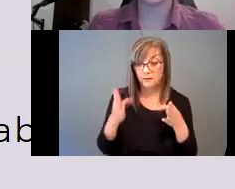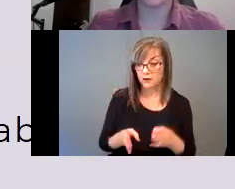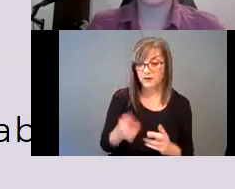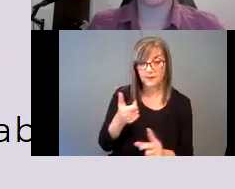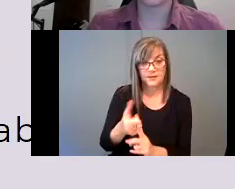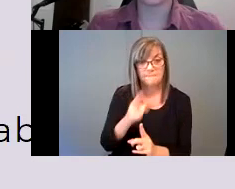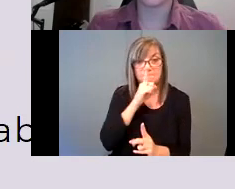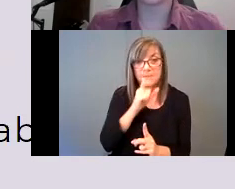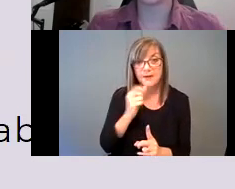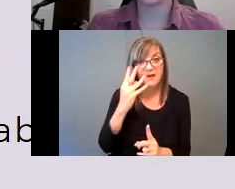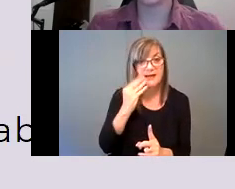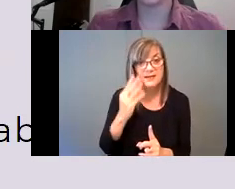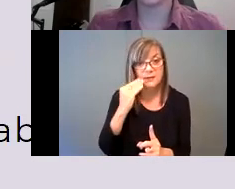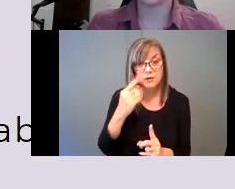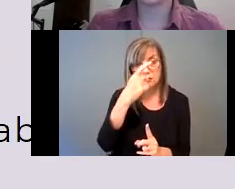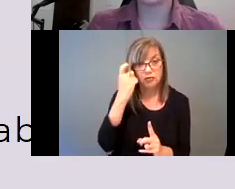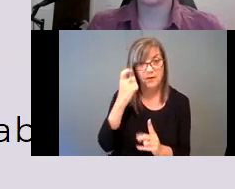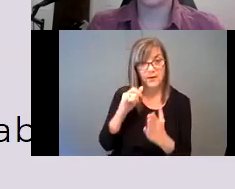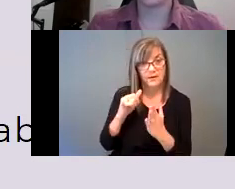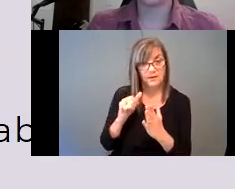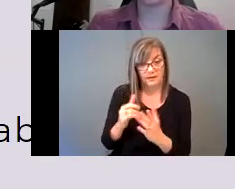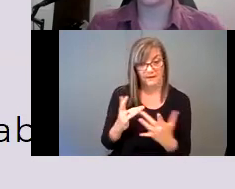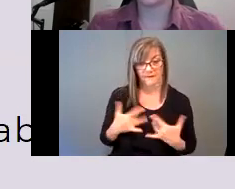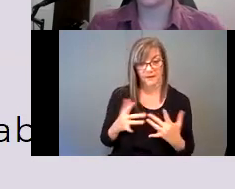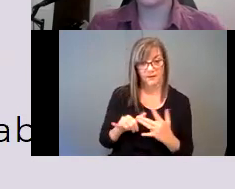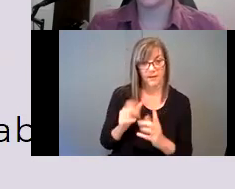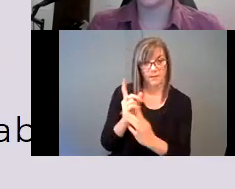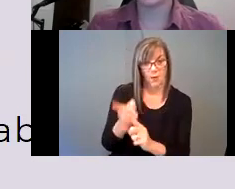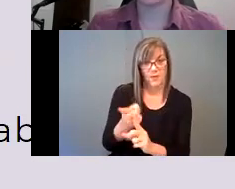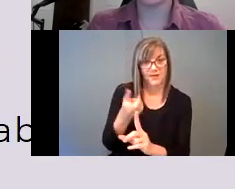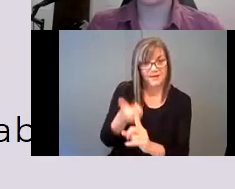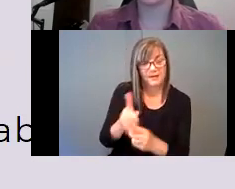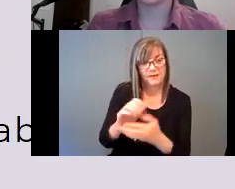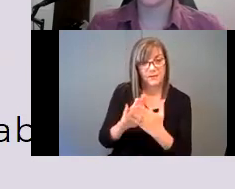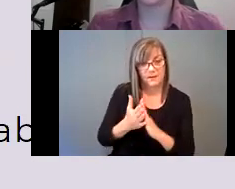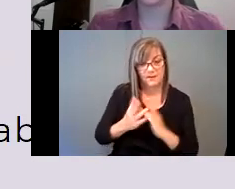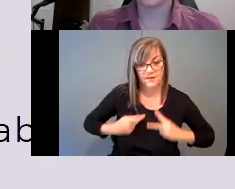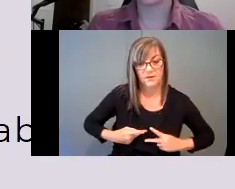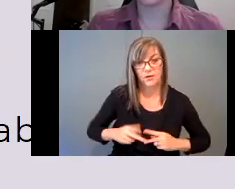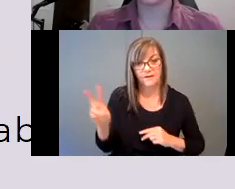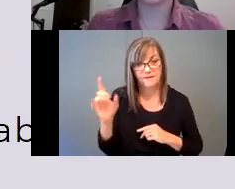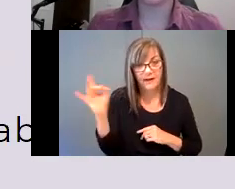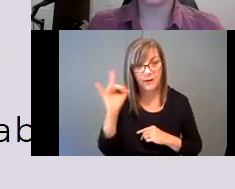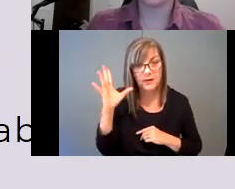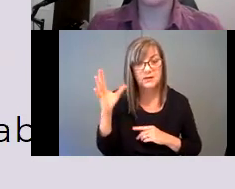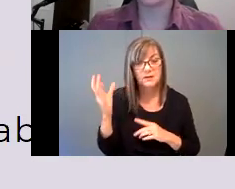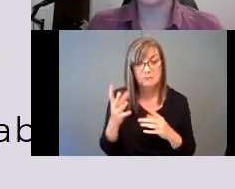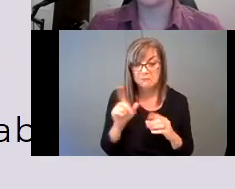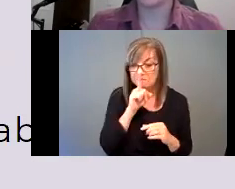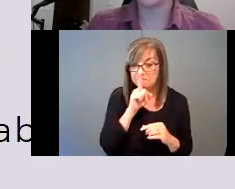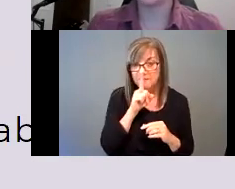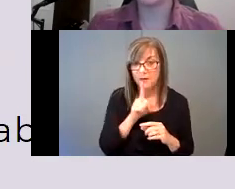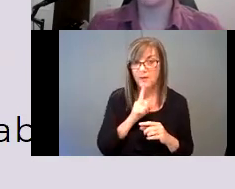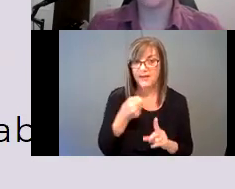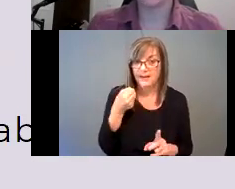experiencing a traumatic event that is physical, like violence, it can still have a really significant impact